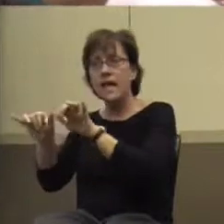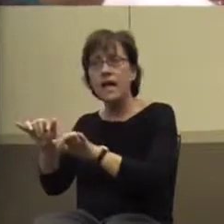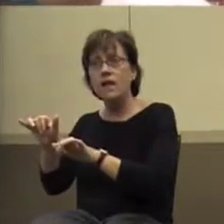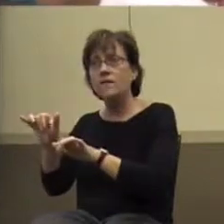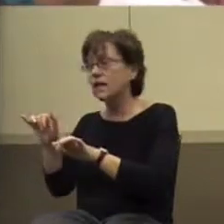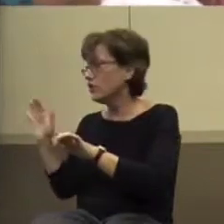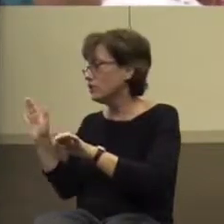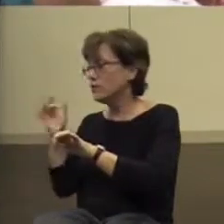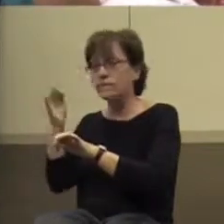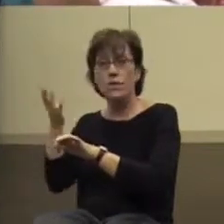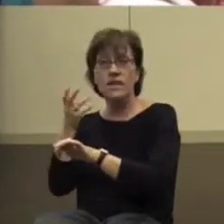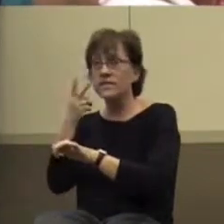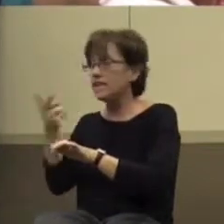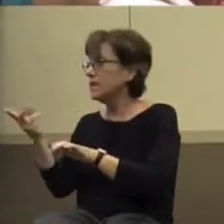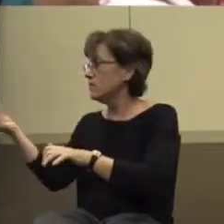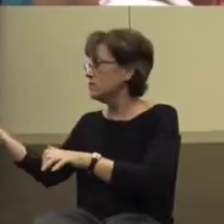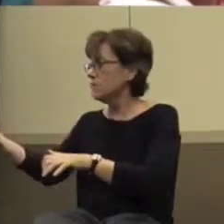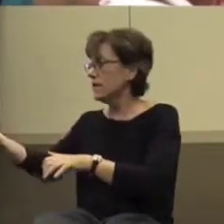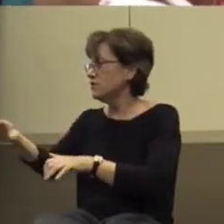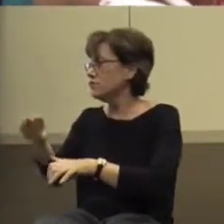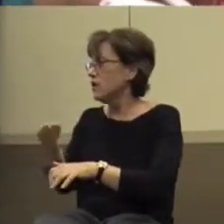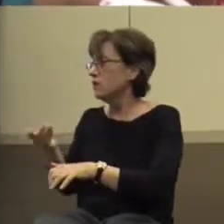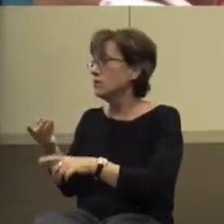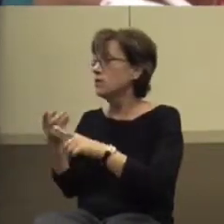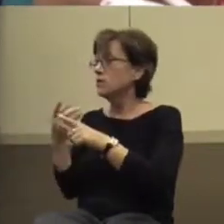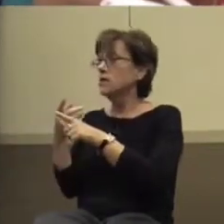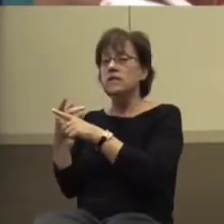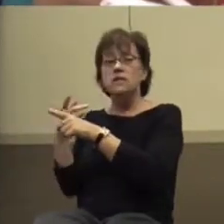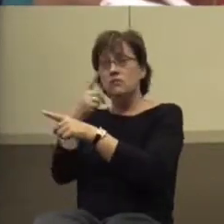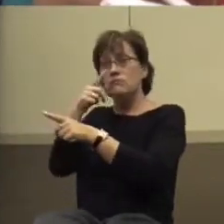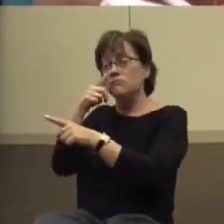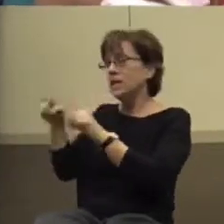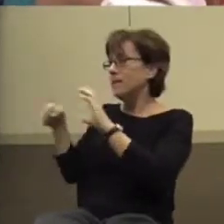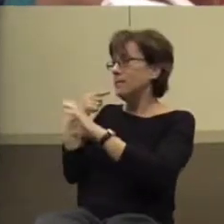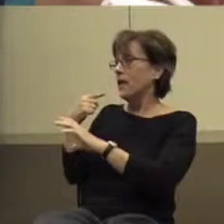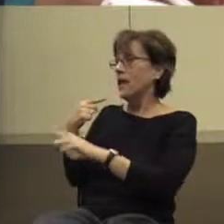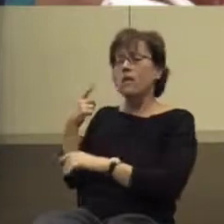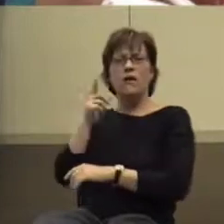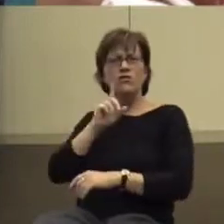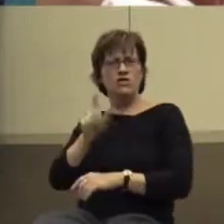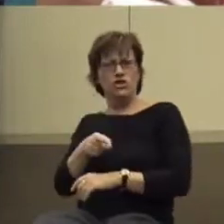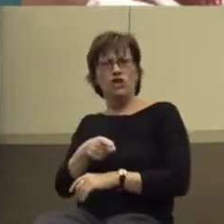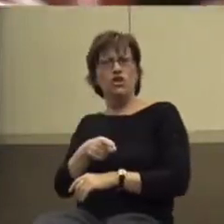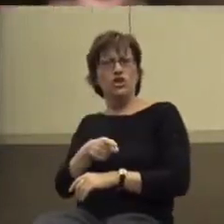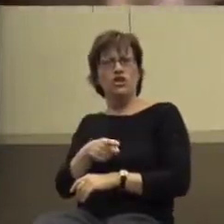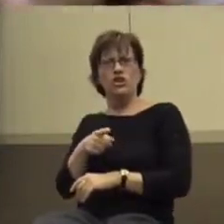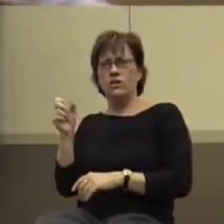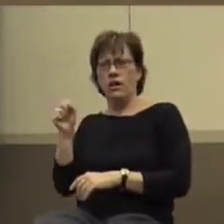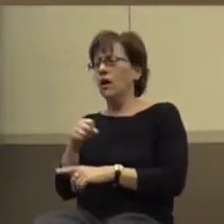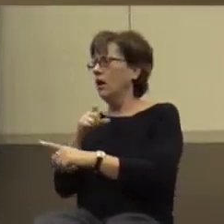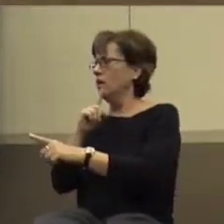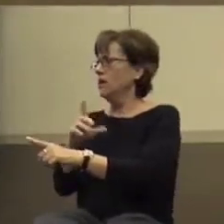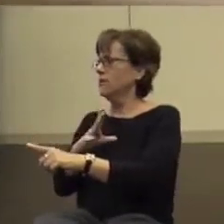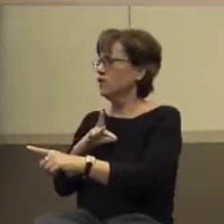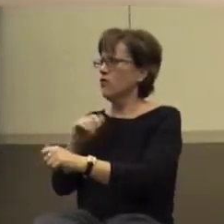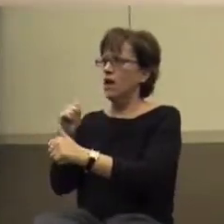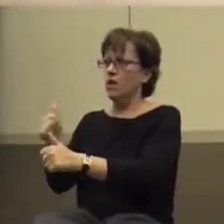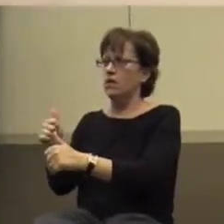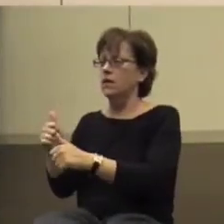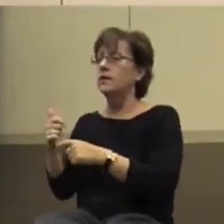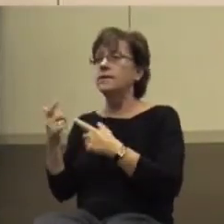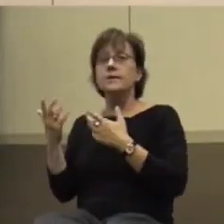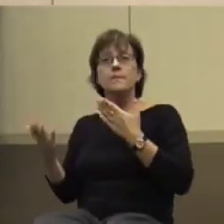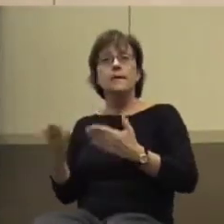you email? Oh, sure. That would be great. Sure. Yeah. Well, I may actually have. I'm not even sure what all